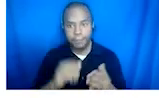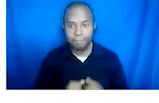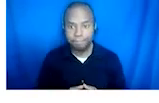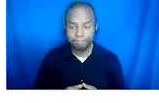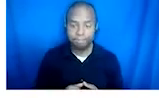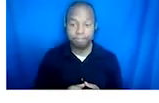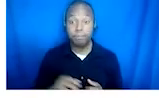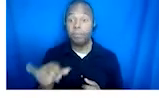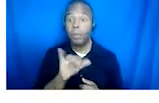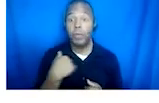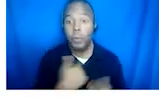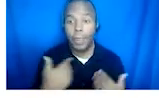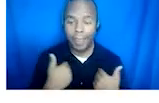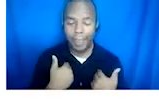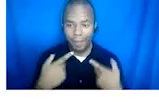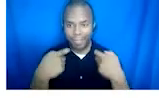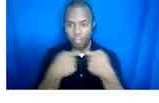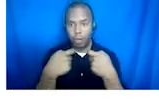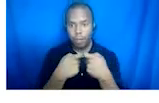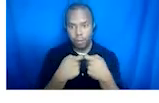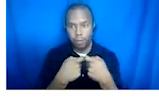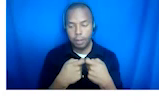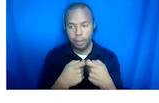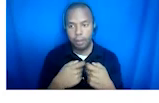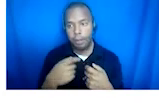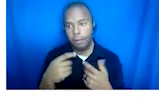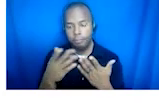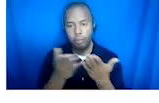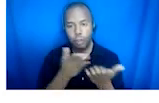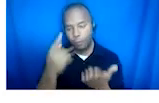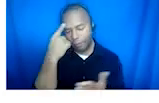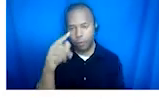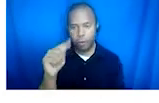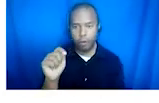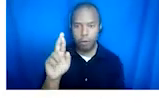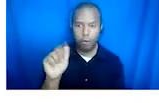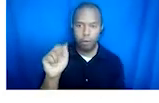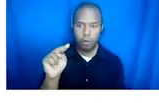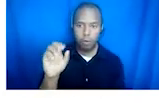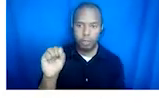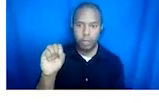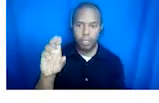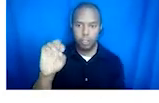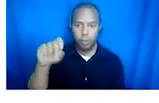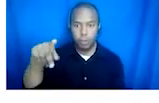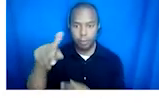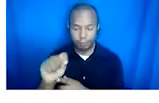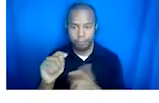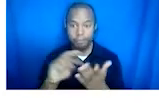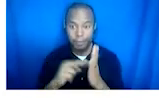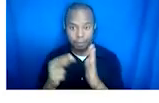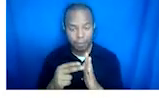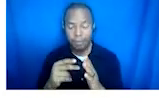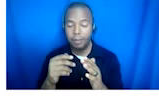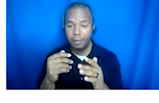an electronic transcript service that is helping to compile these things automatically.